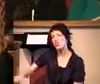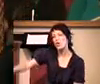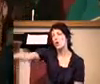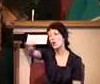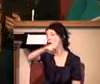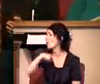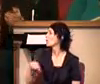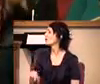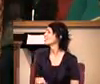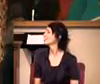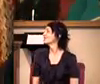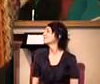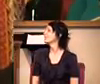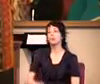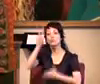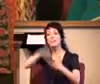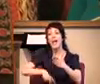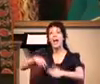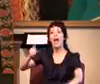Bible.